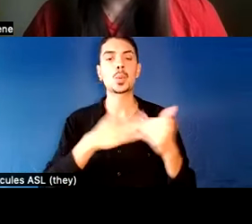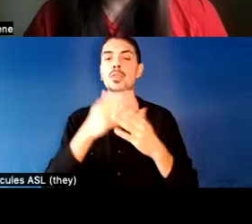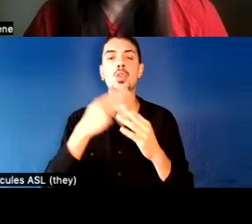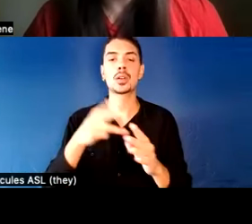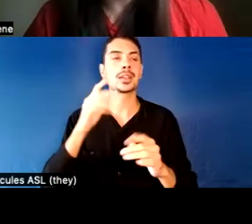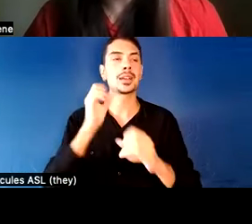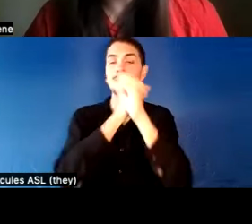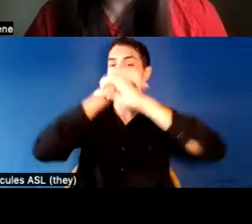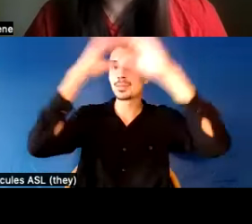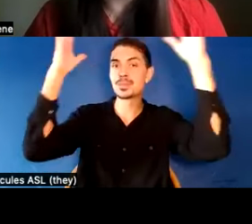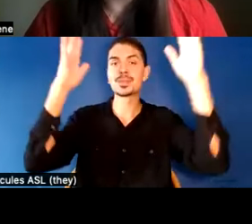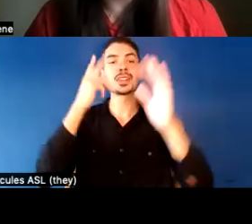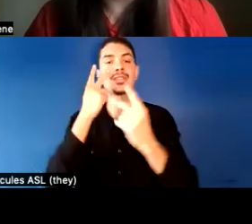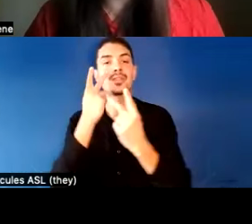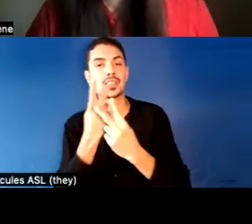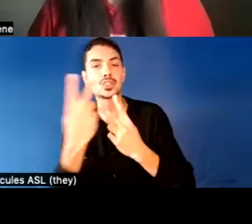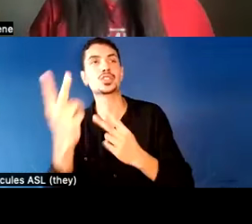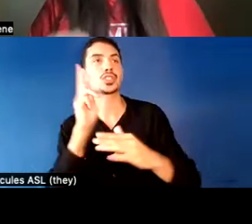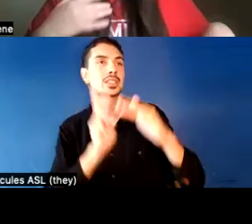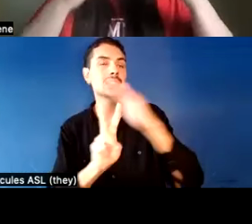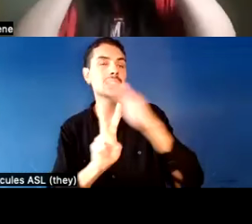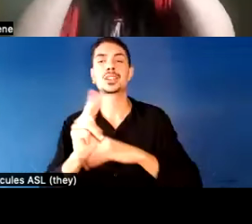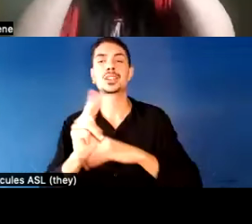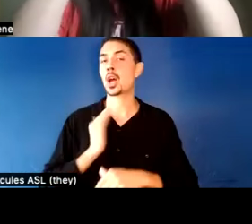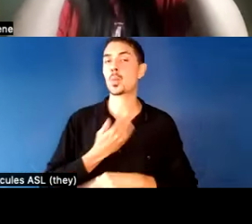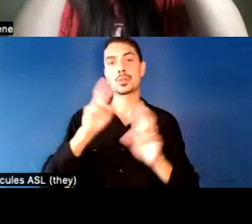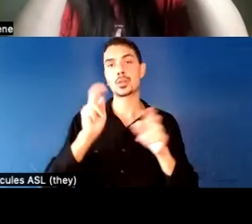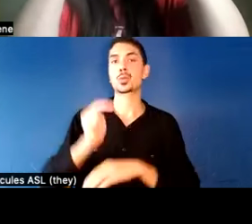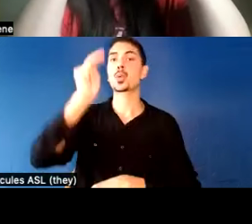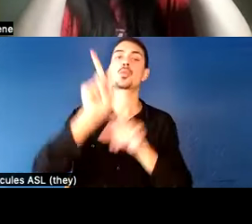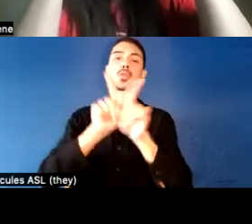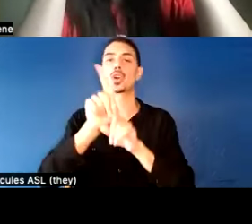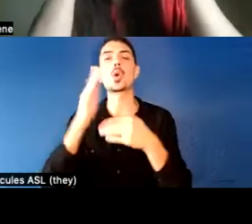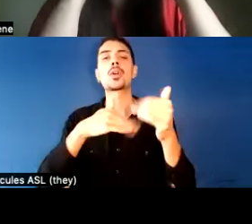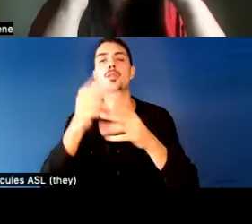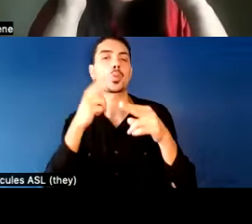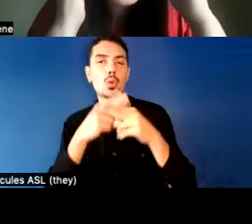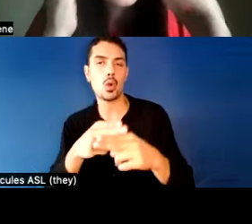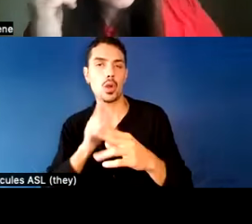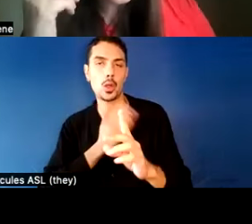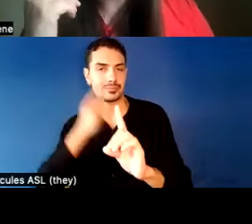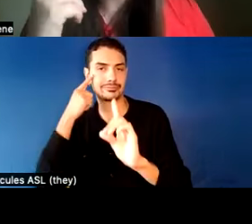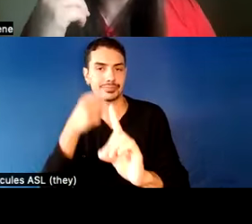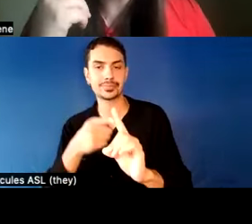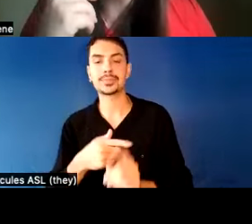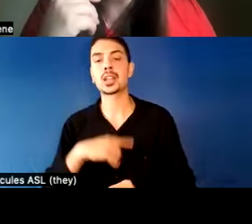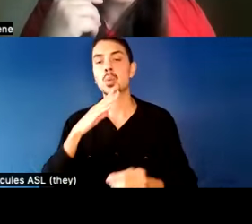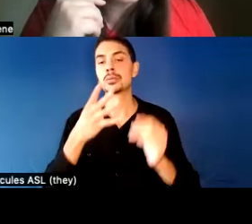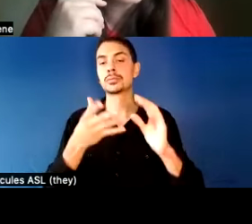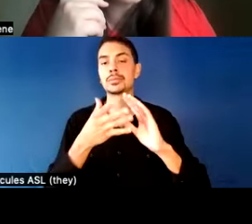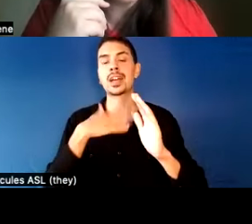it, that's one of the most important things. And one of the things that I've been slowly starting to work with some